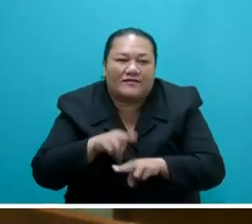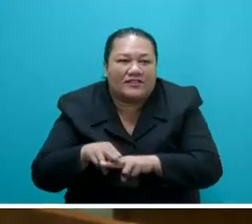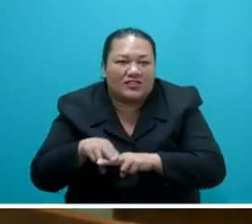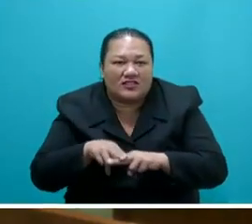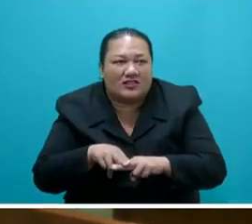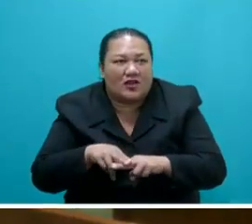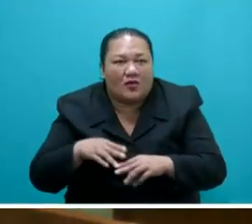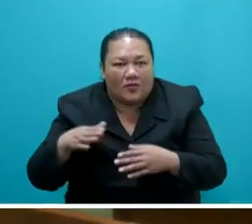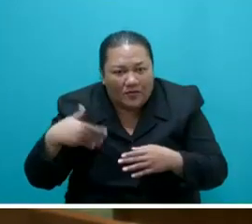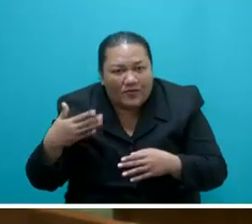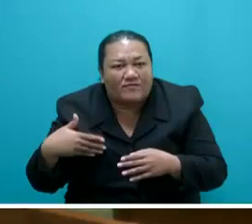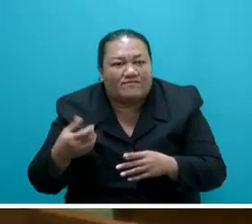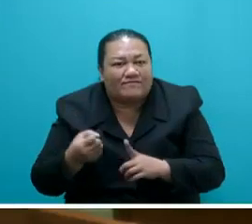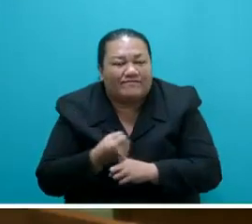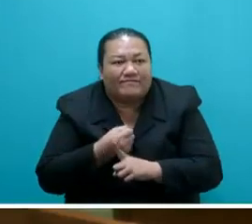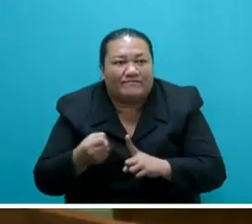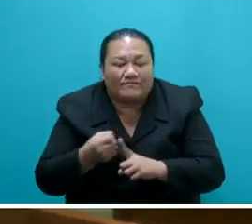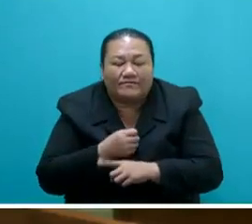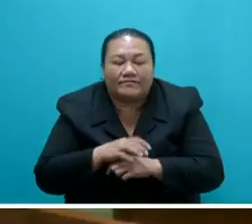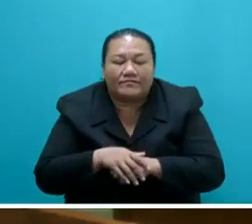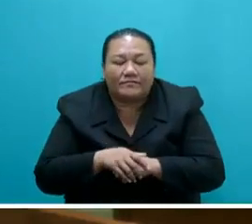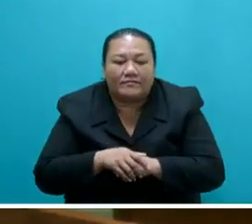It was out of recognition